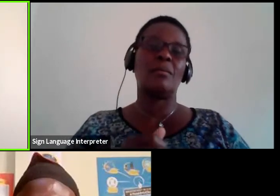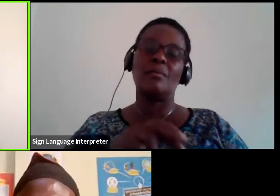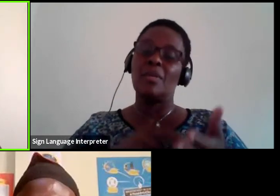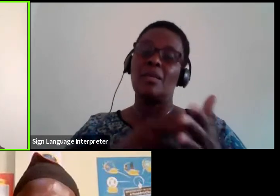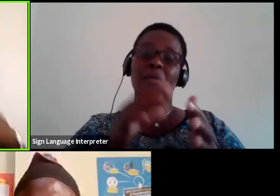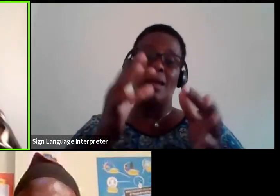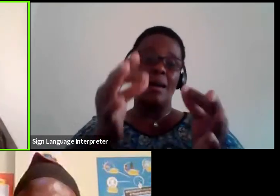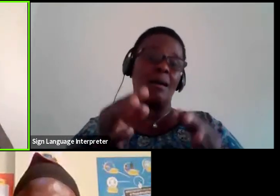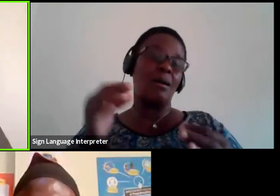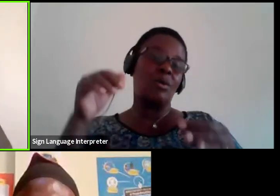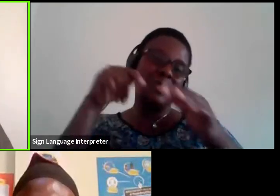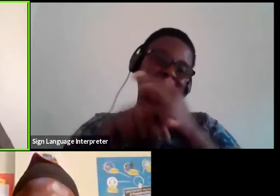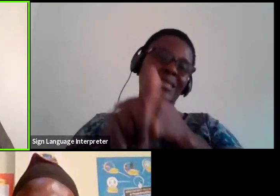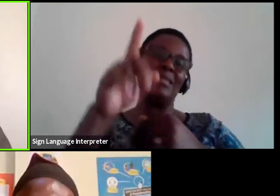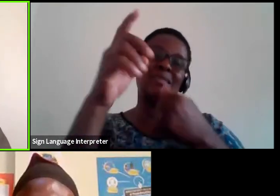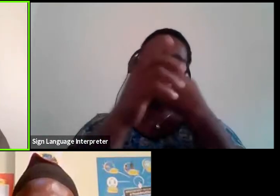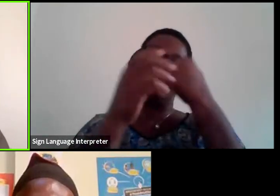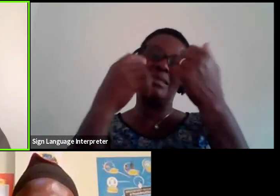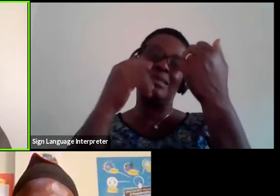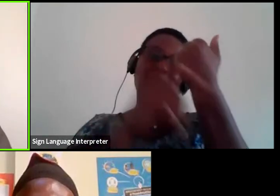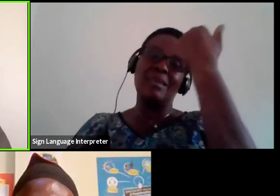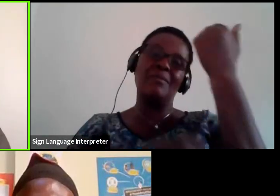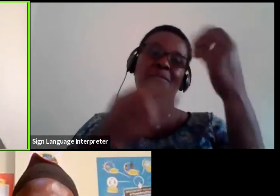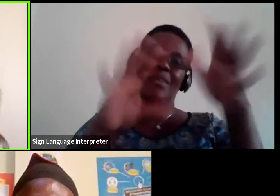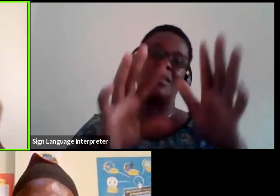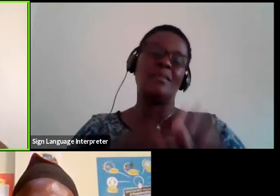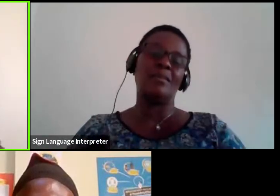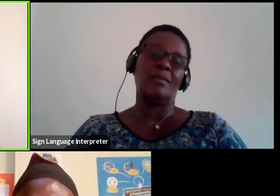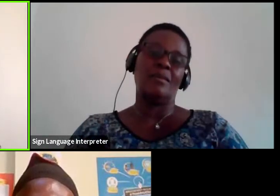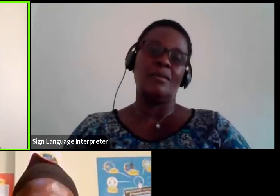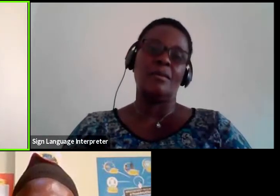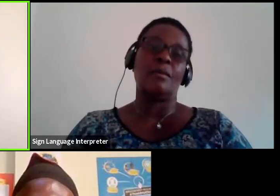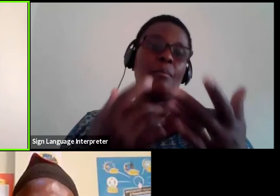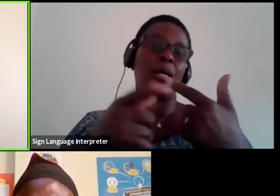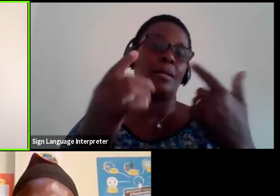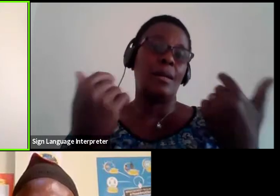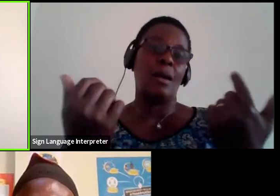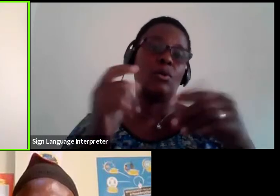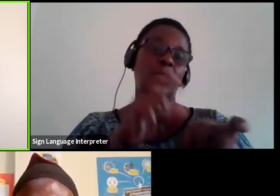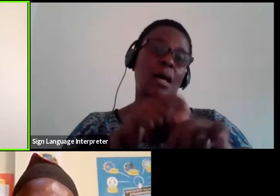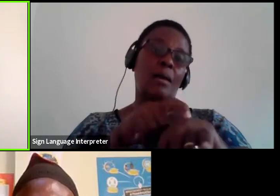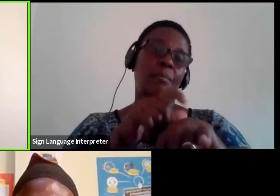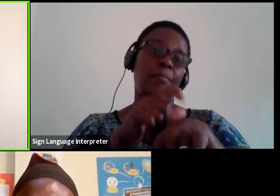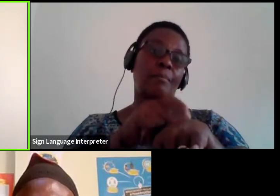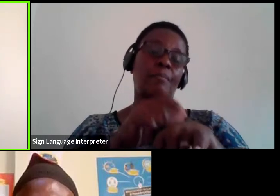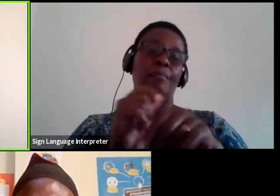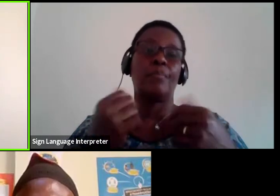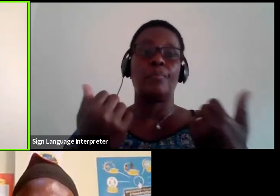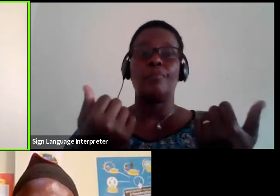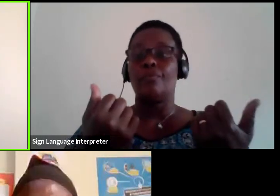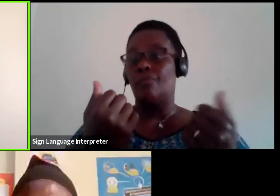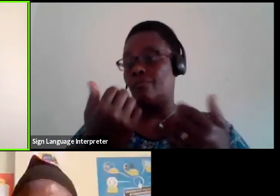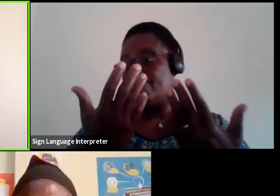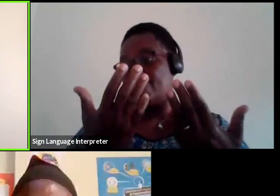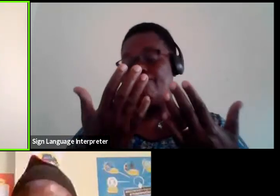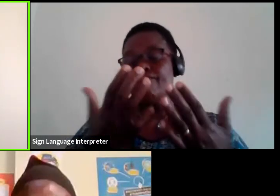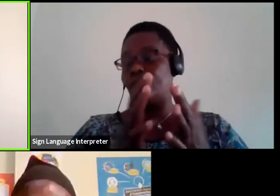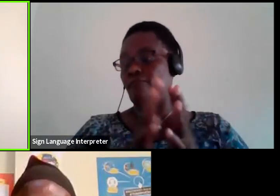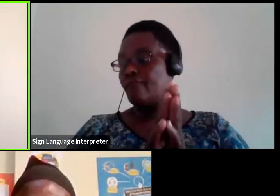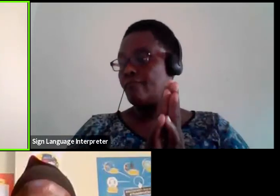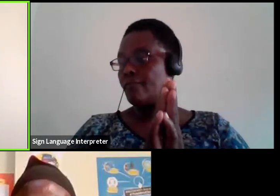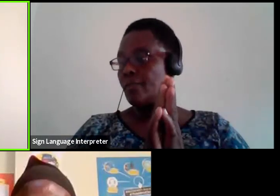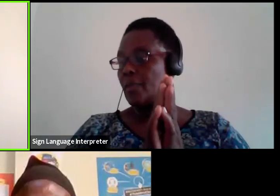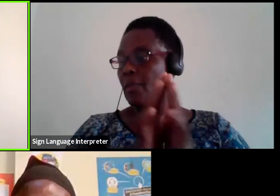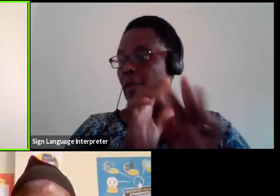much. We're actually going to leave it there because of time, but I realized that as we were sharing the tips, we did share our way forward, and it